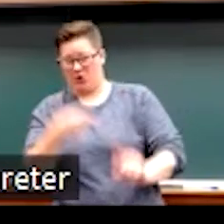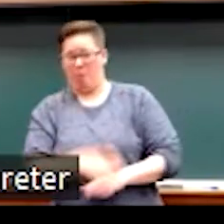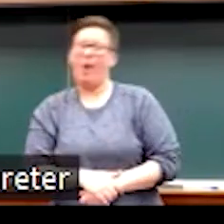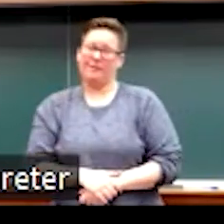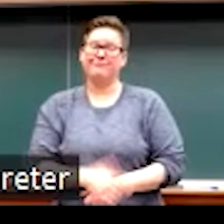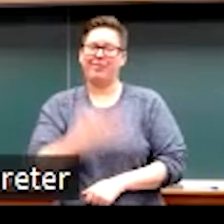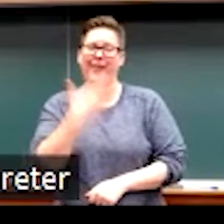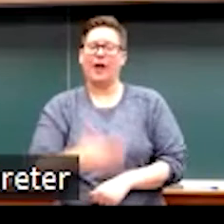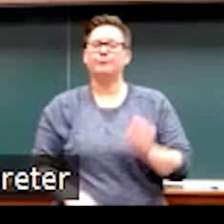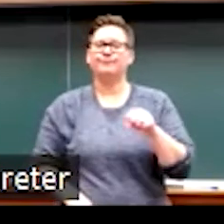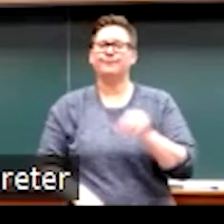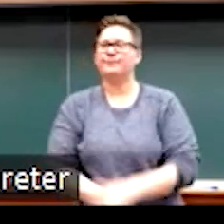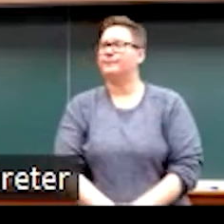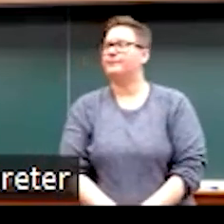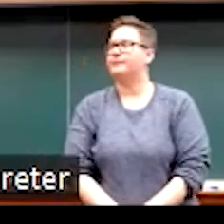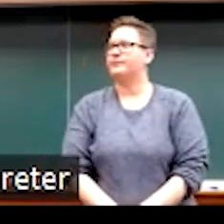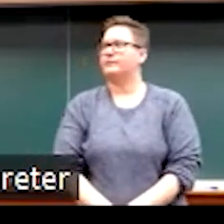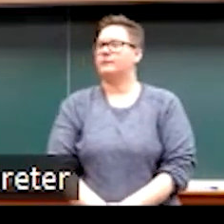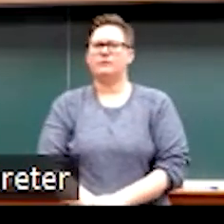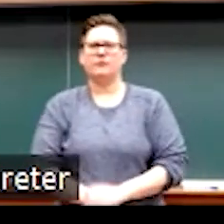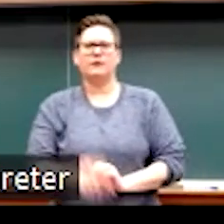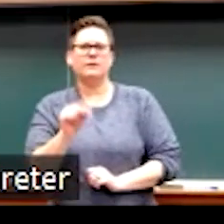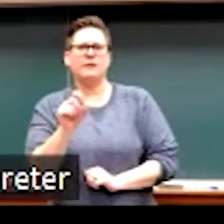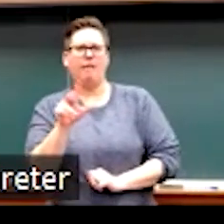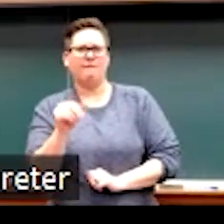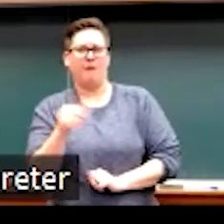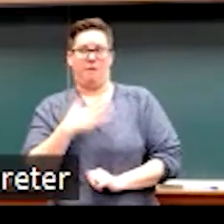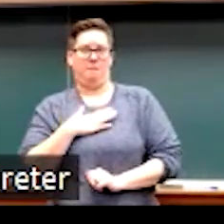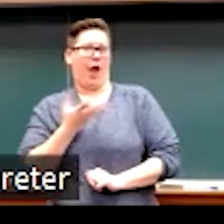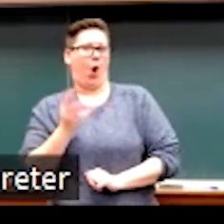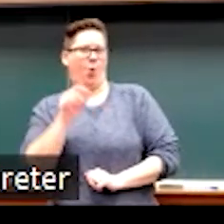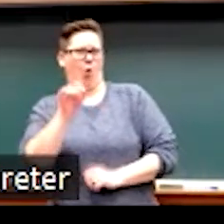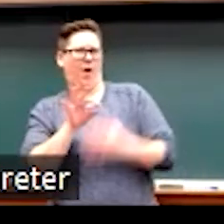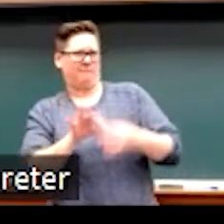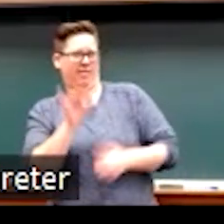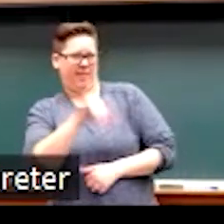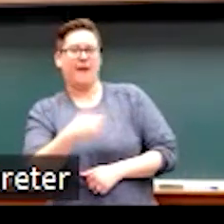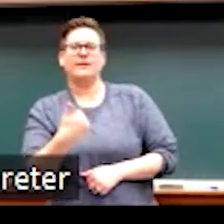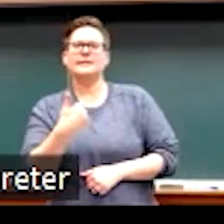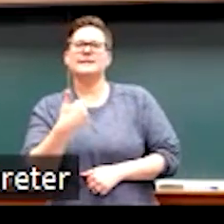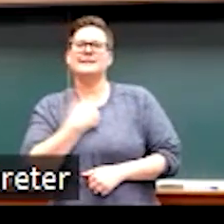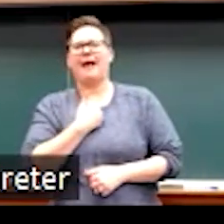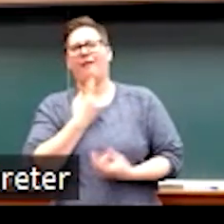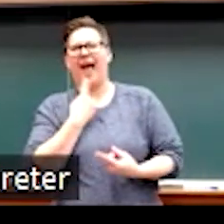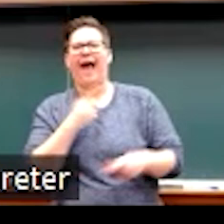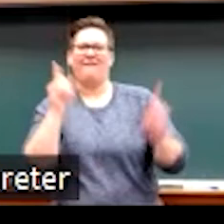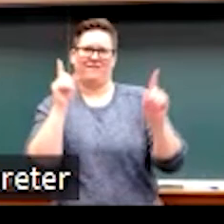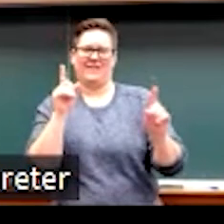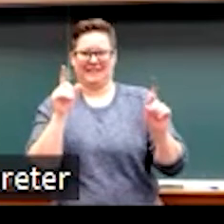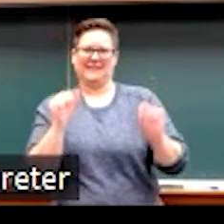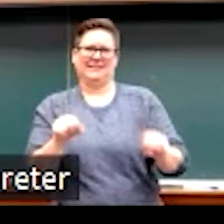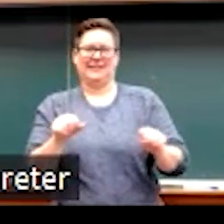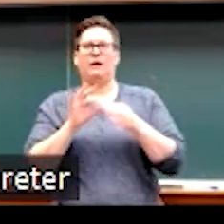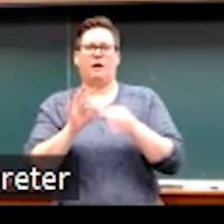Yeah, thank you. I've got probably a piggyback question of my own, which is about self-efficacy as a mediator of both